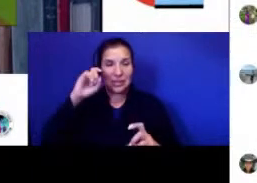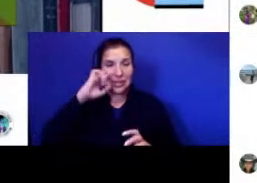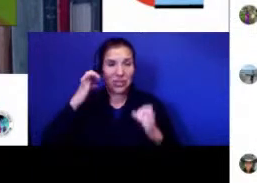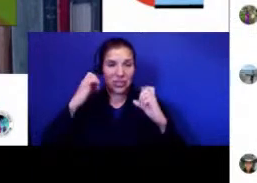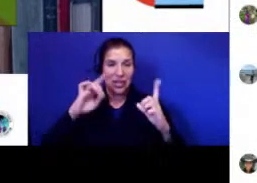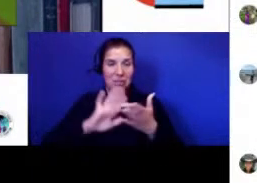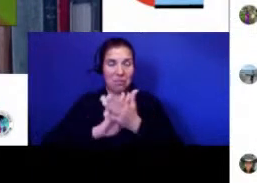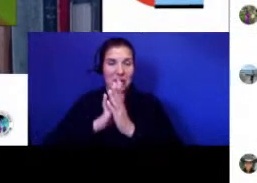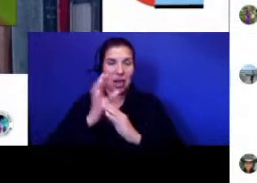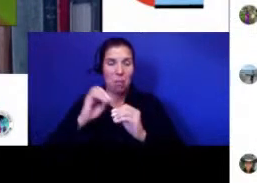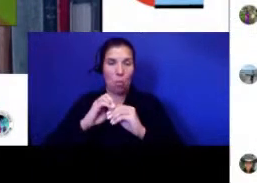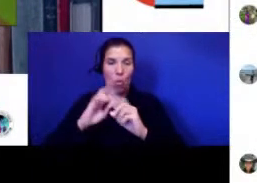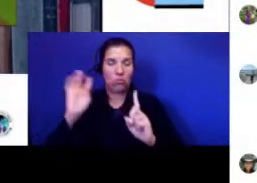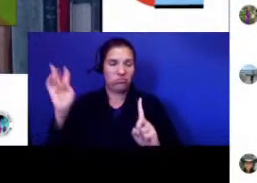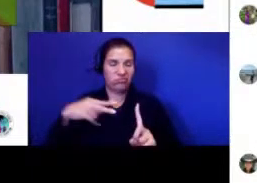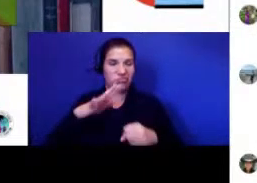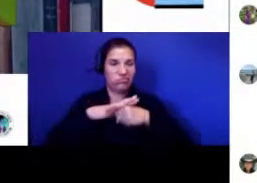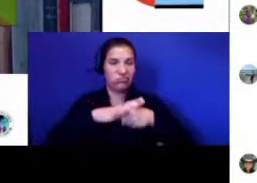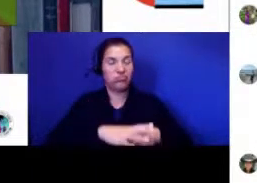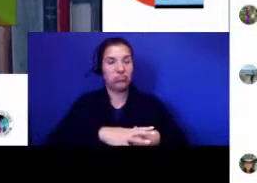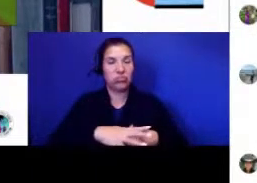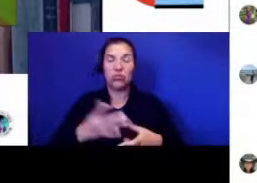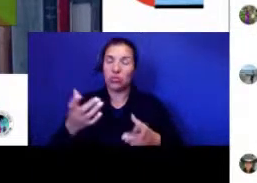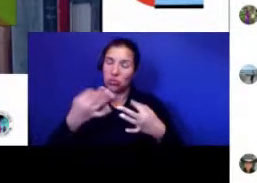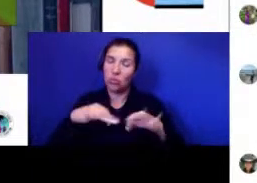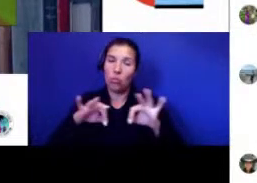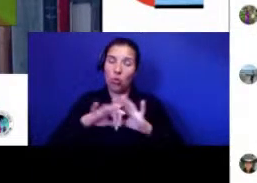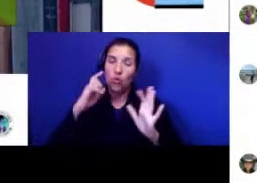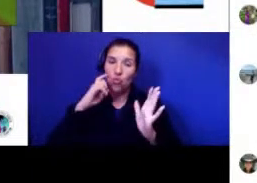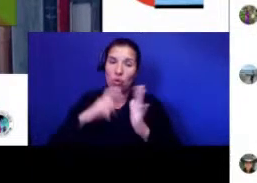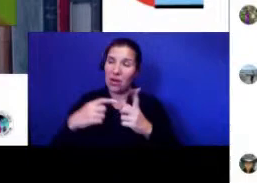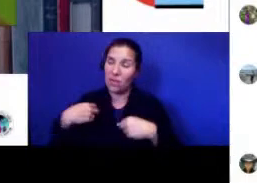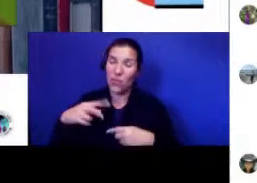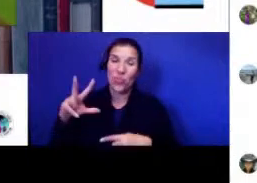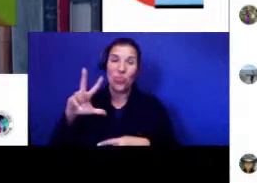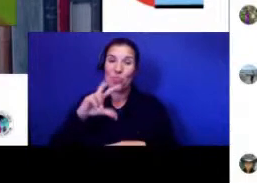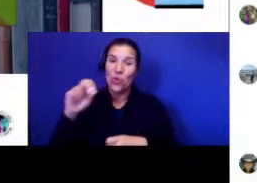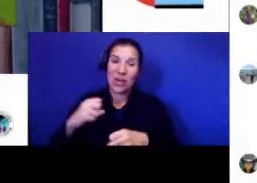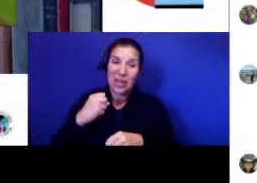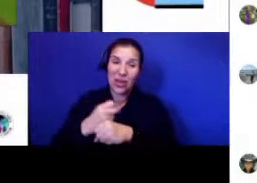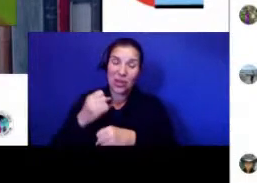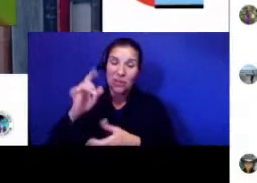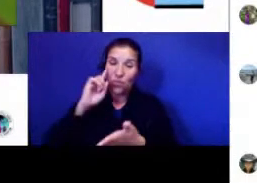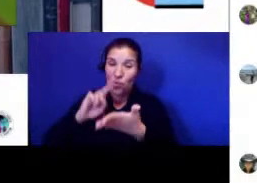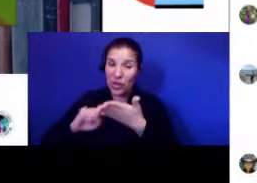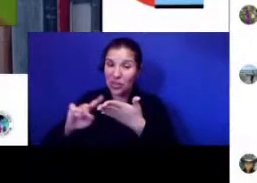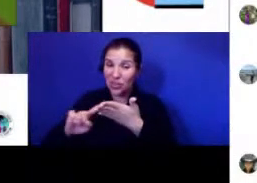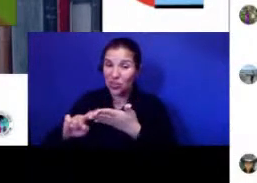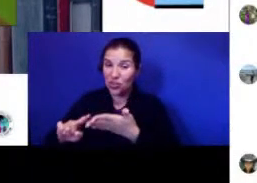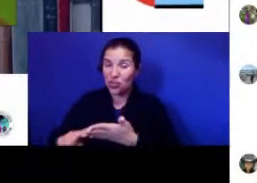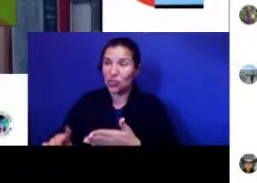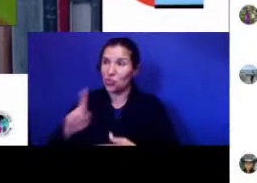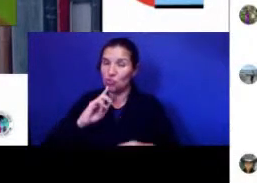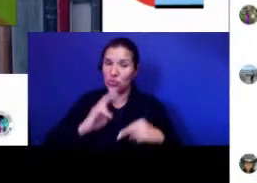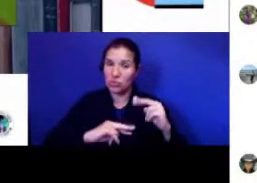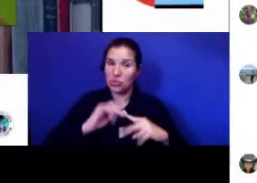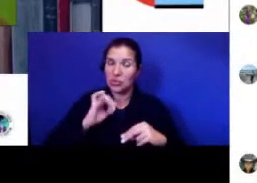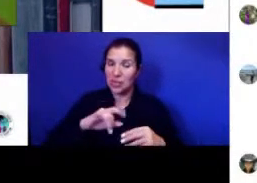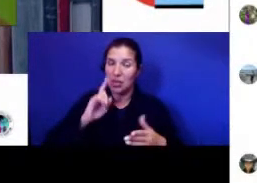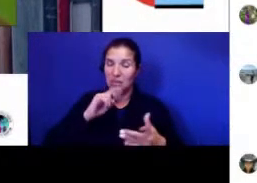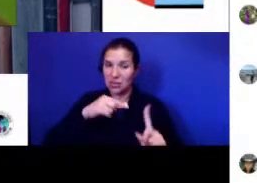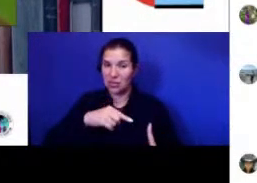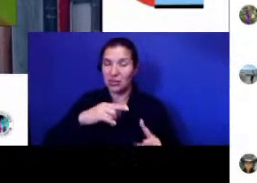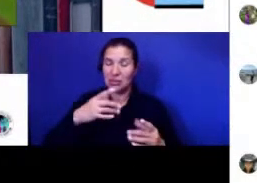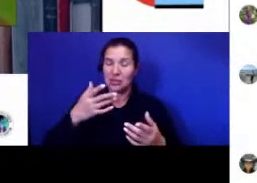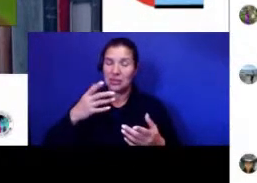to recognize that there are over 3 decades of research that build a case for sex education, asserting